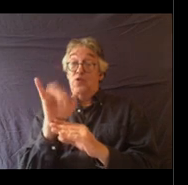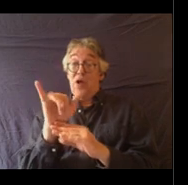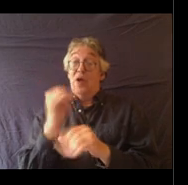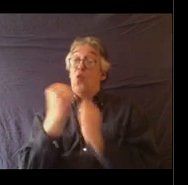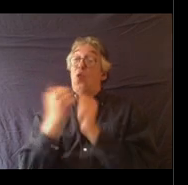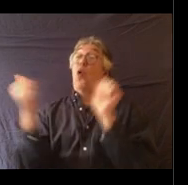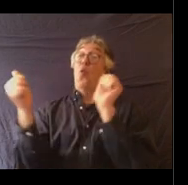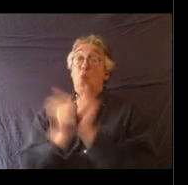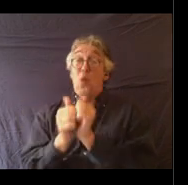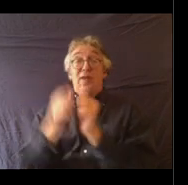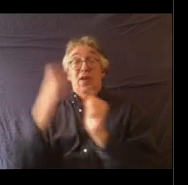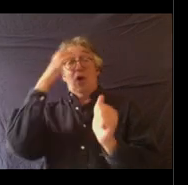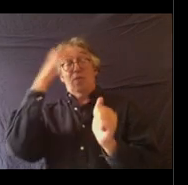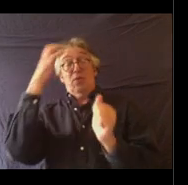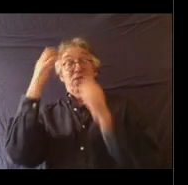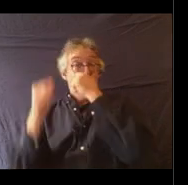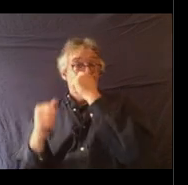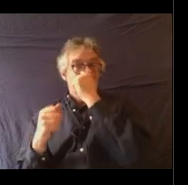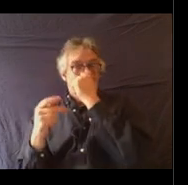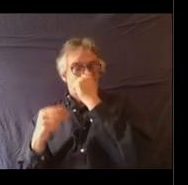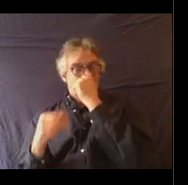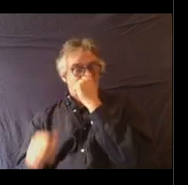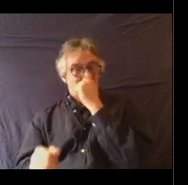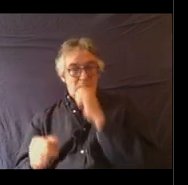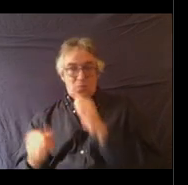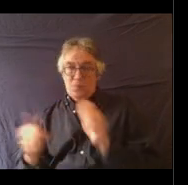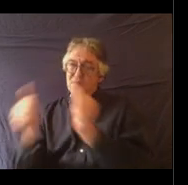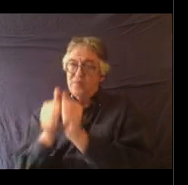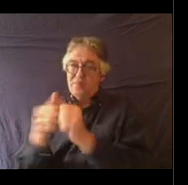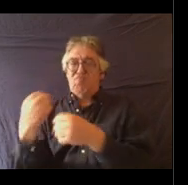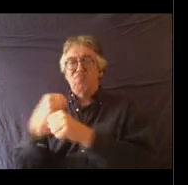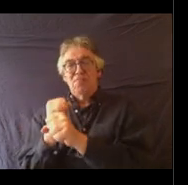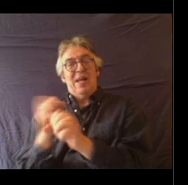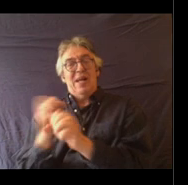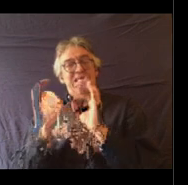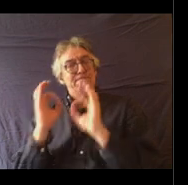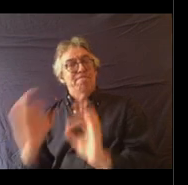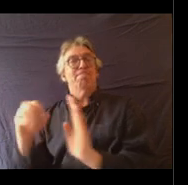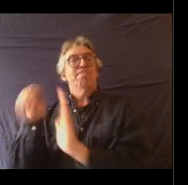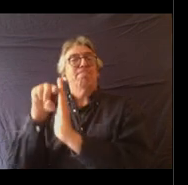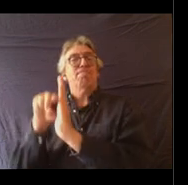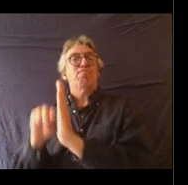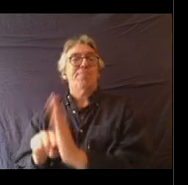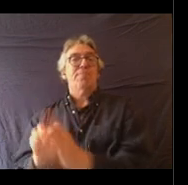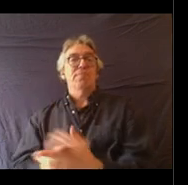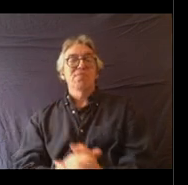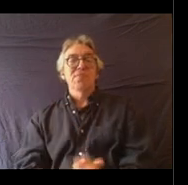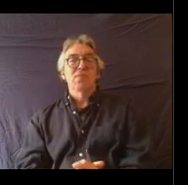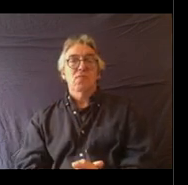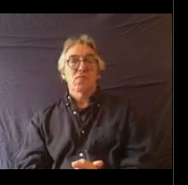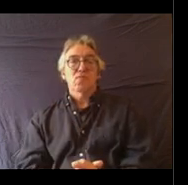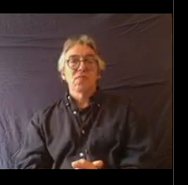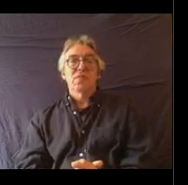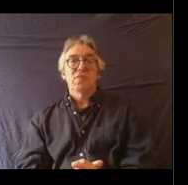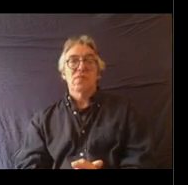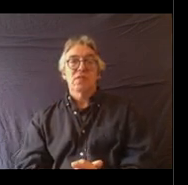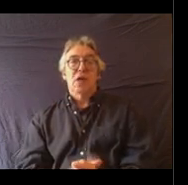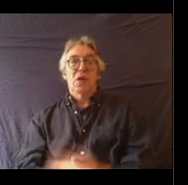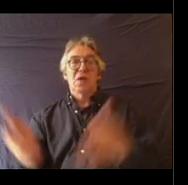solutions and measures. Then let me go on to the next provision, which is